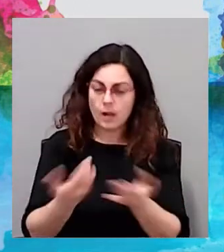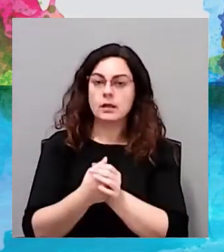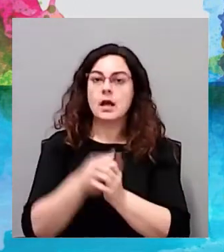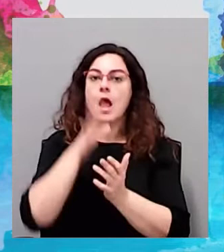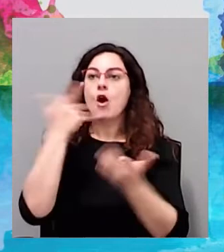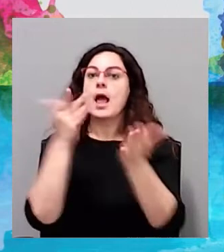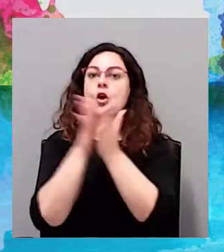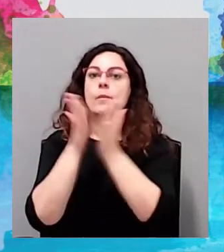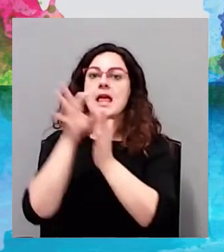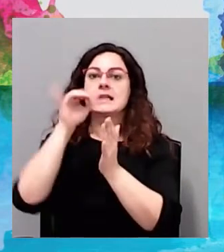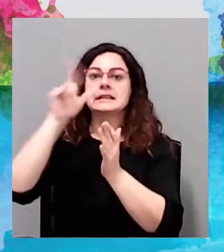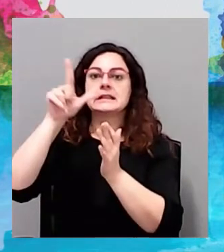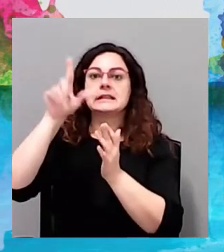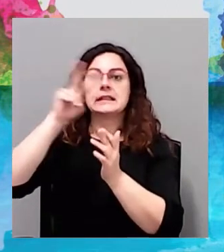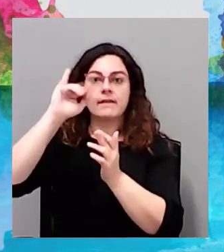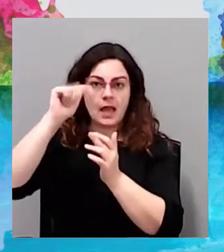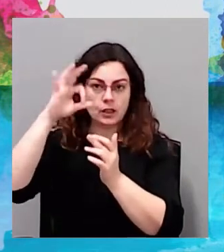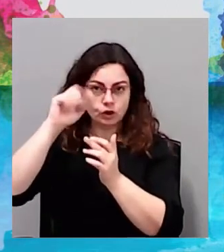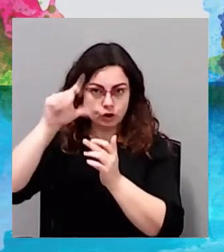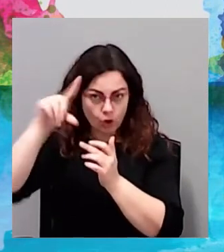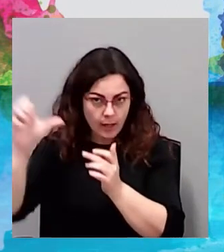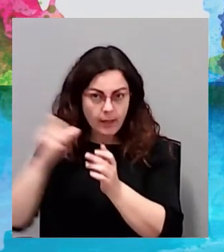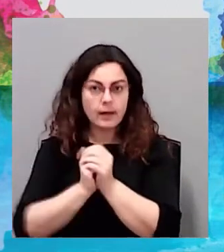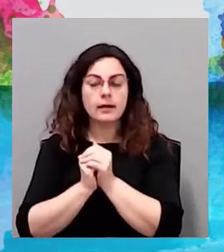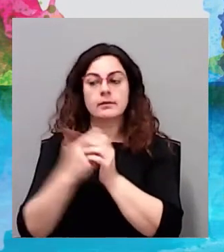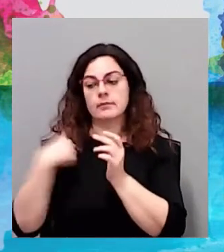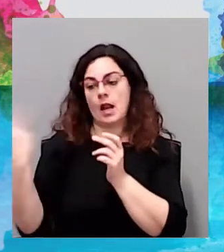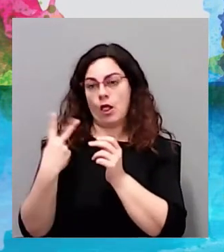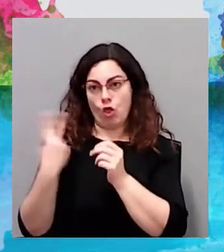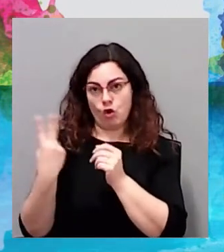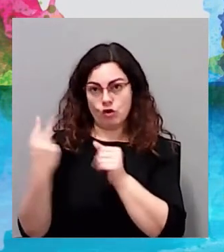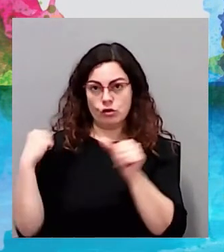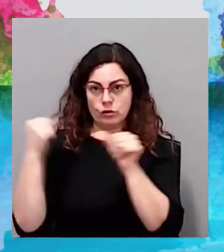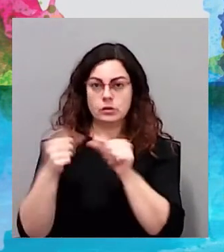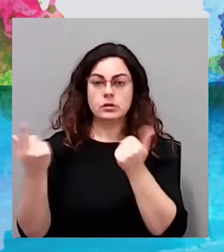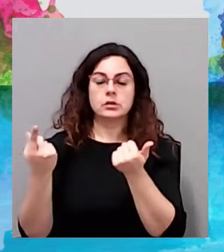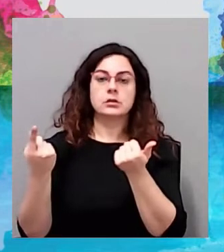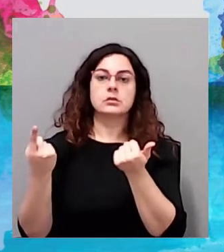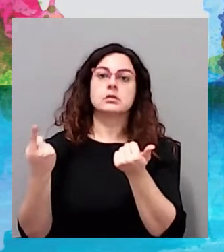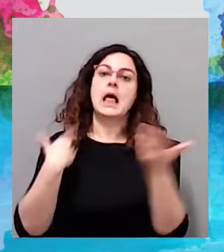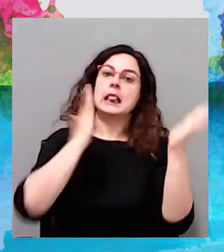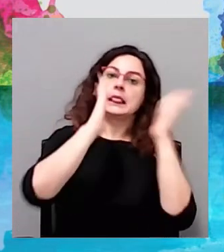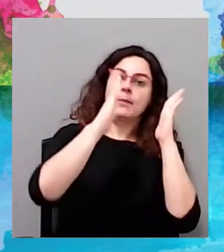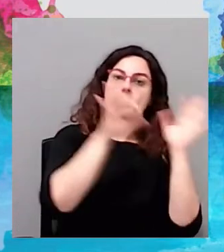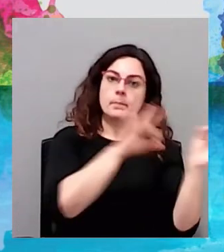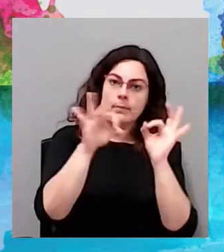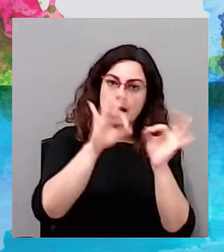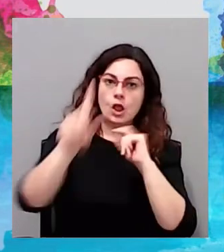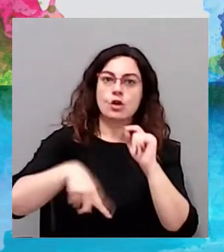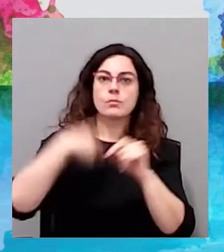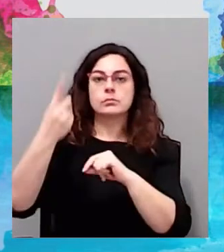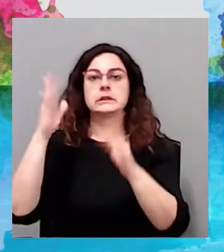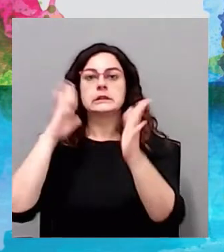proposal created by my colleagues and myself over the last year, we start with a preparation and